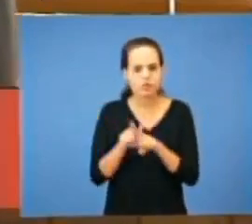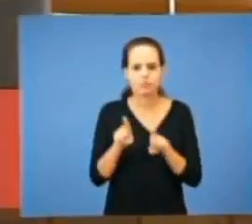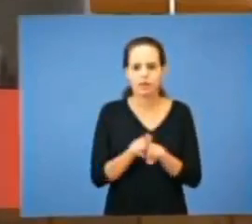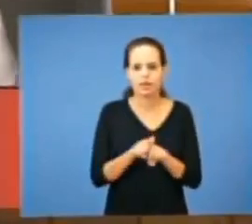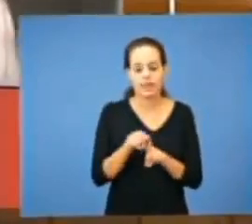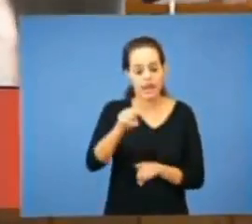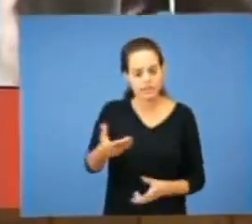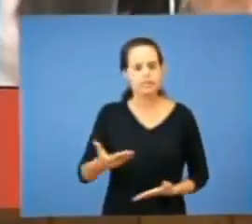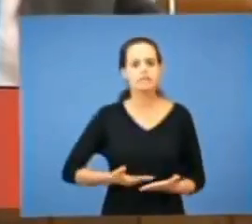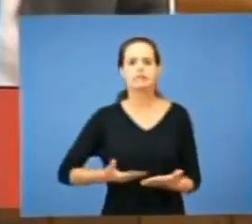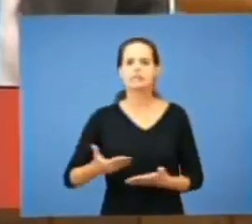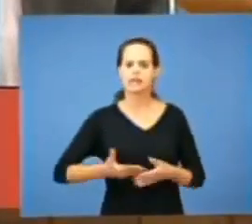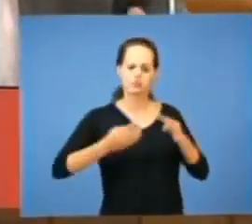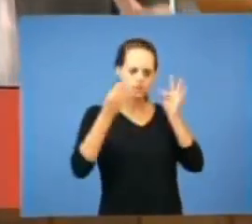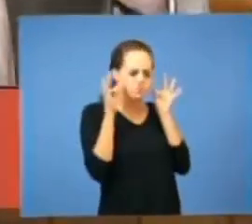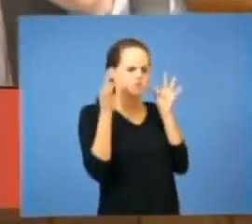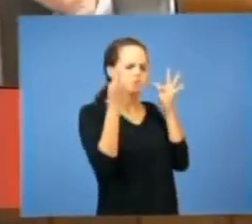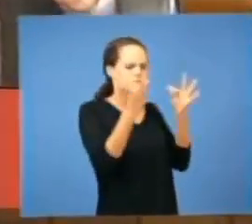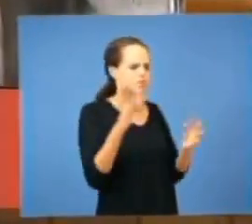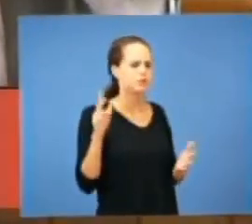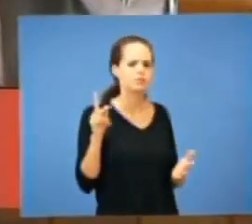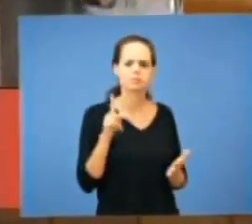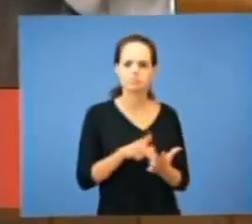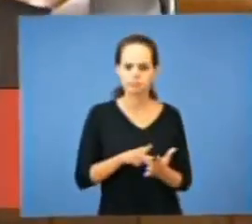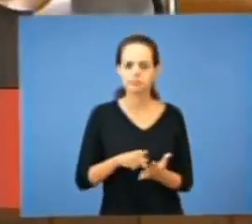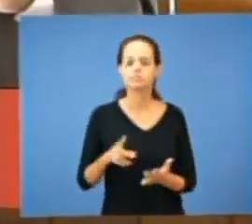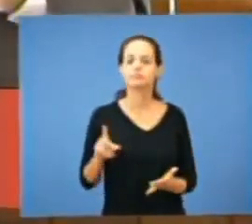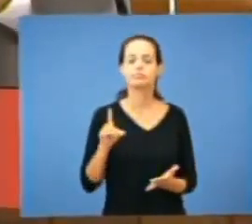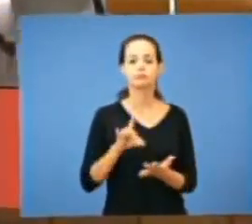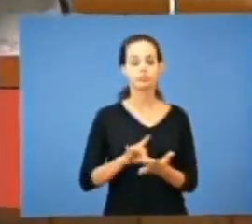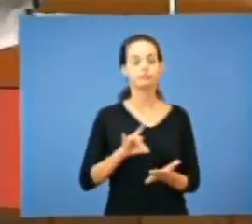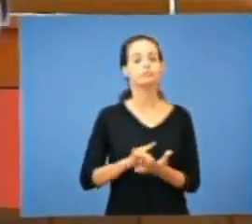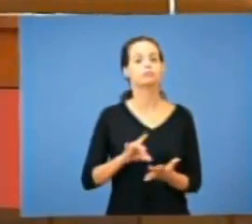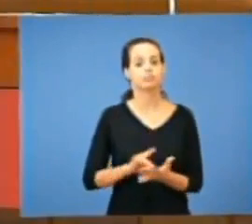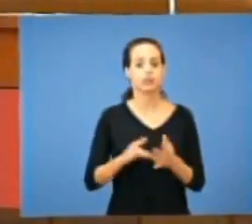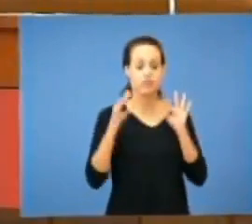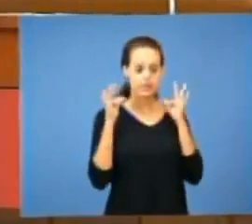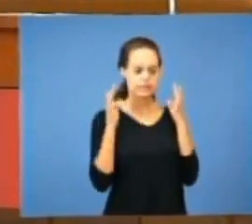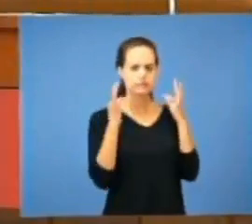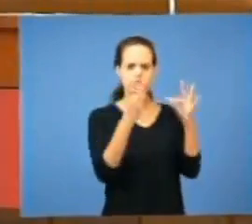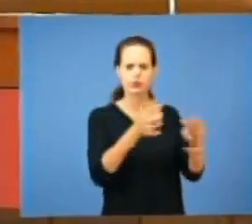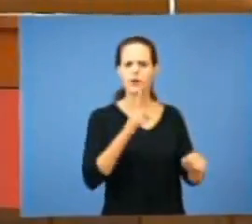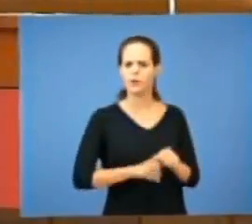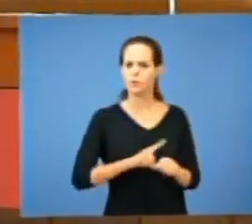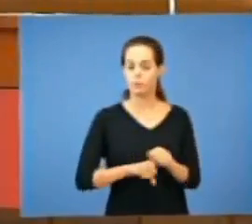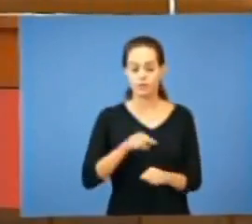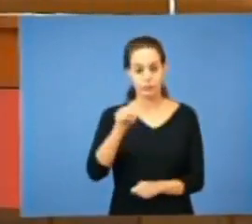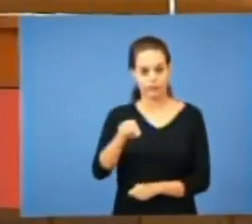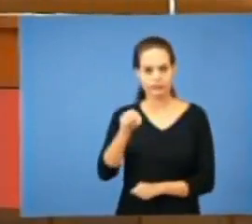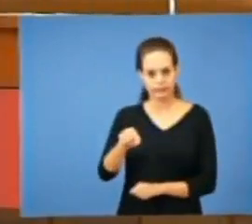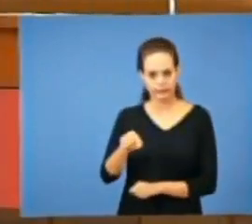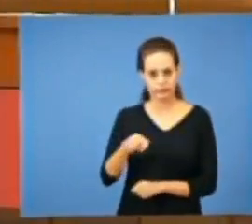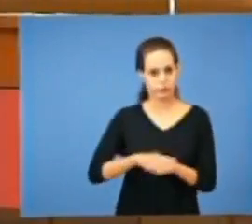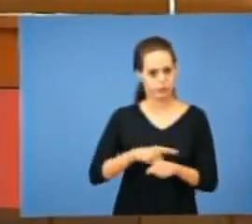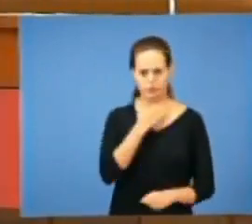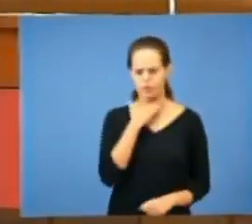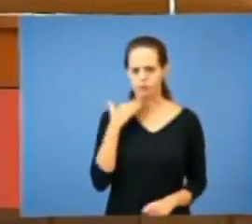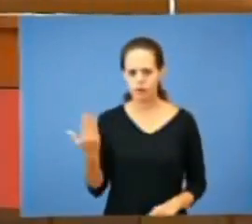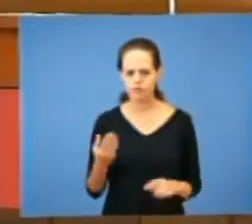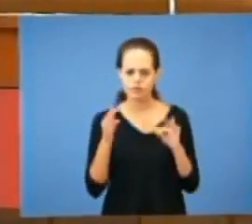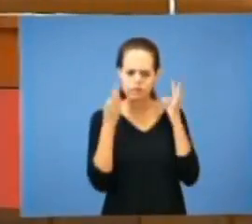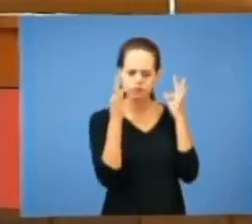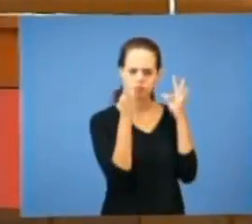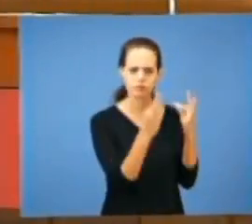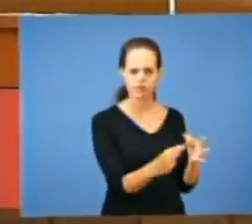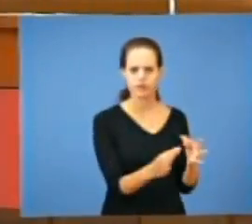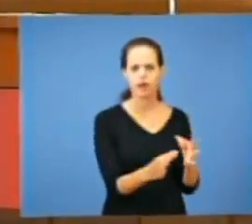were arenas, the great amphitheaters. And there, they were giving a testimony. It was the moment of the testimony. I